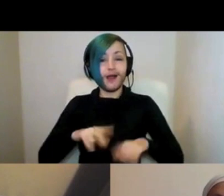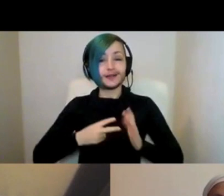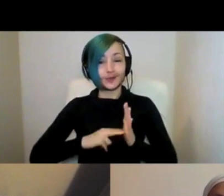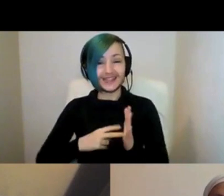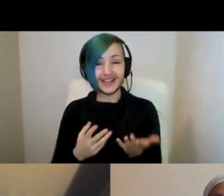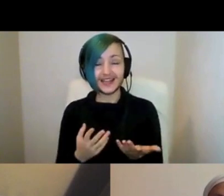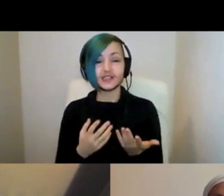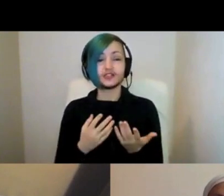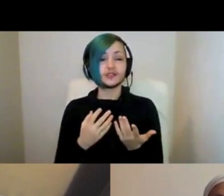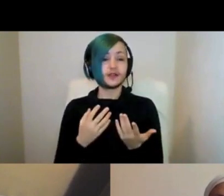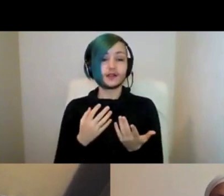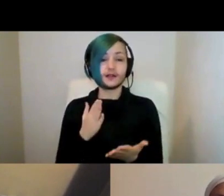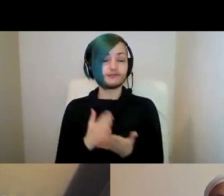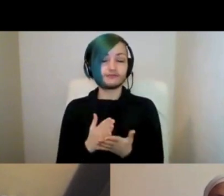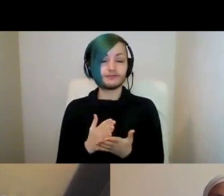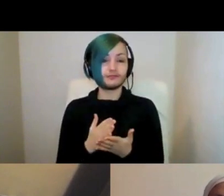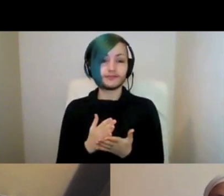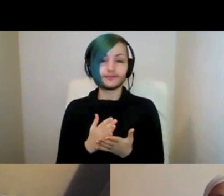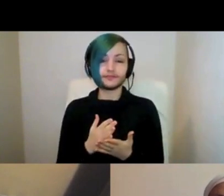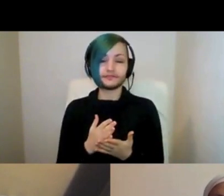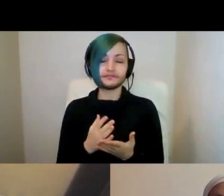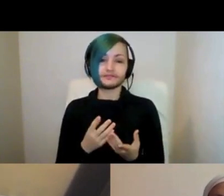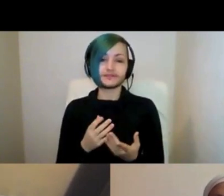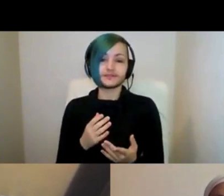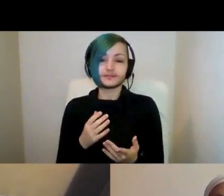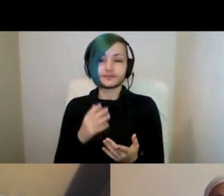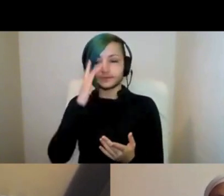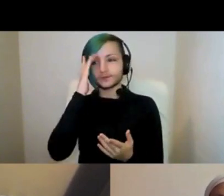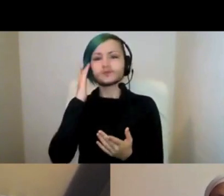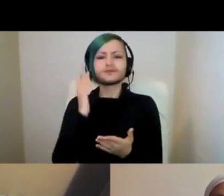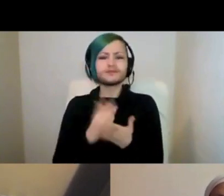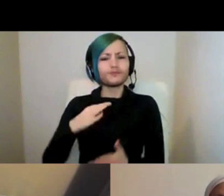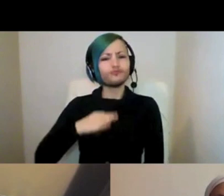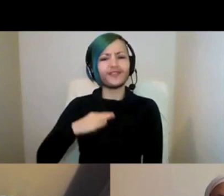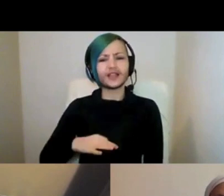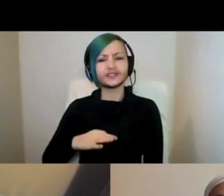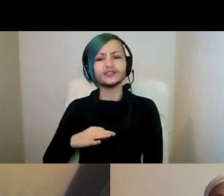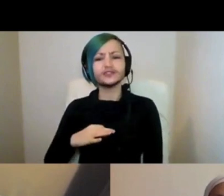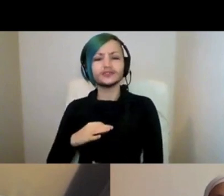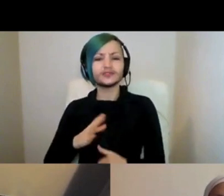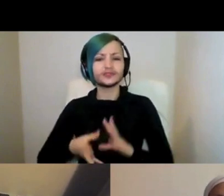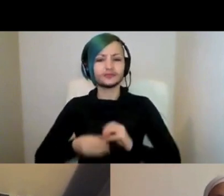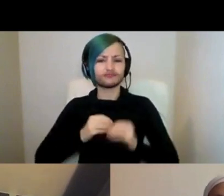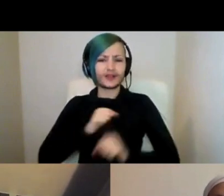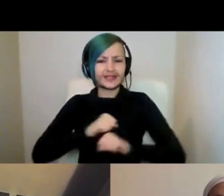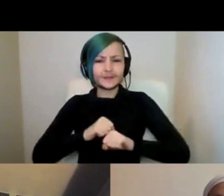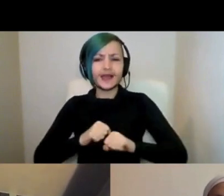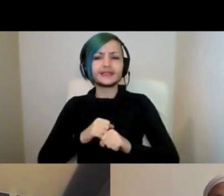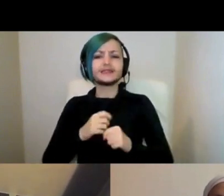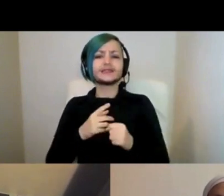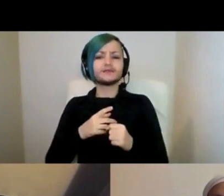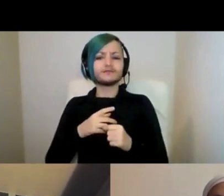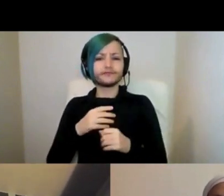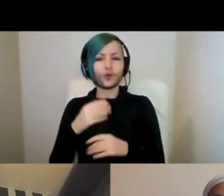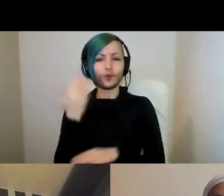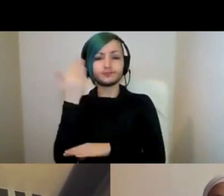we felt like it's been a real privilege to host these speakers and hold the space for people to come and think through some